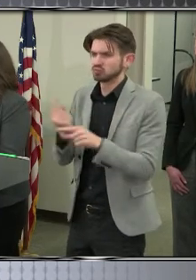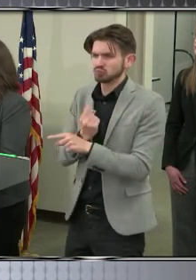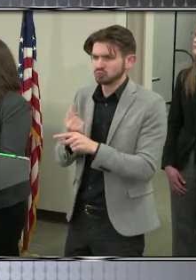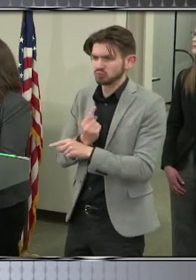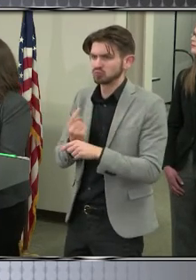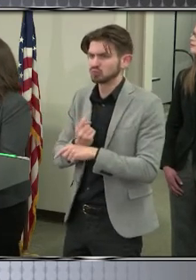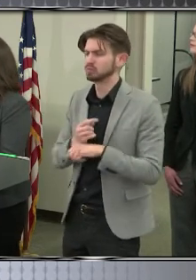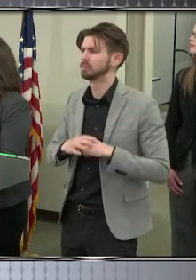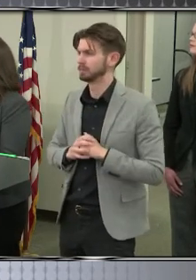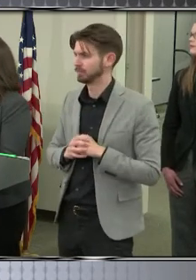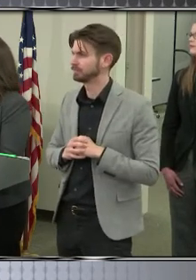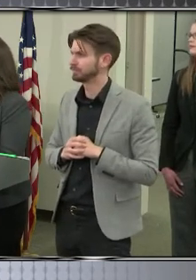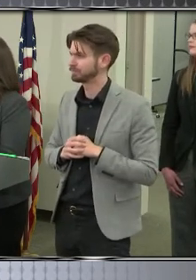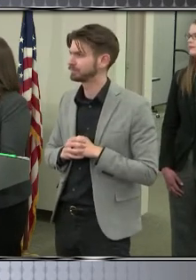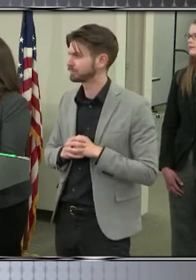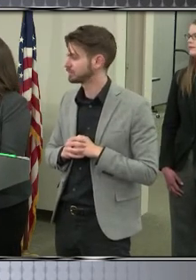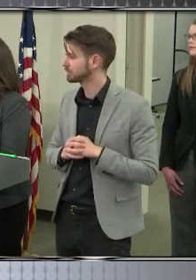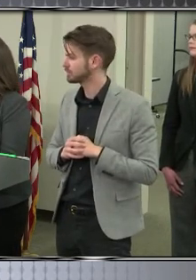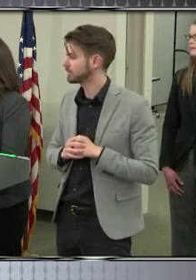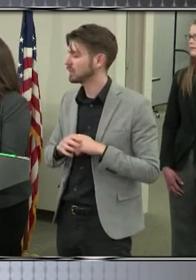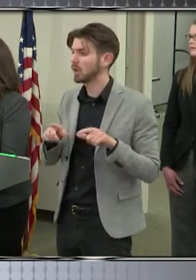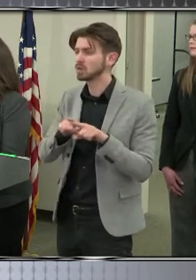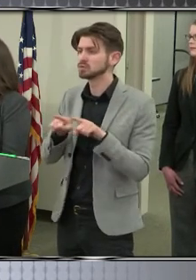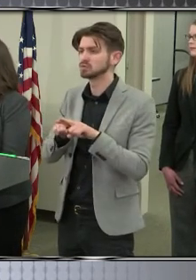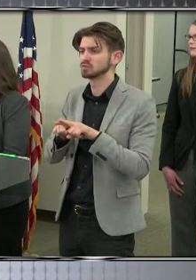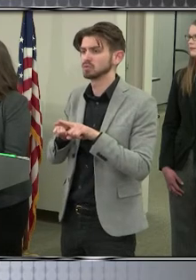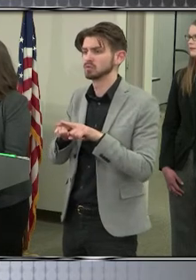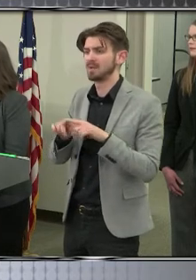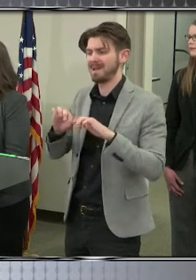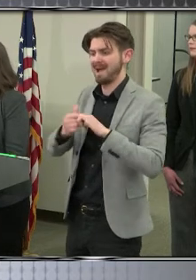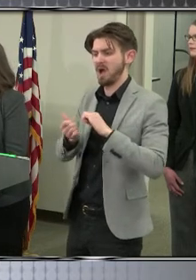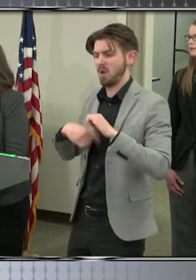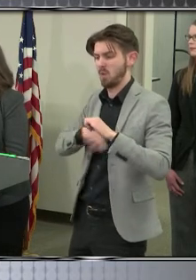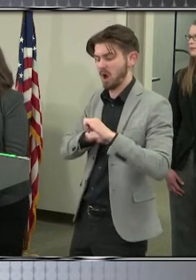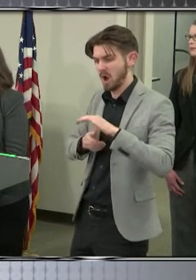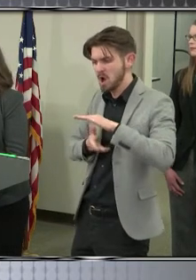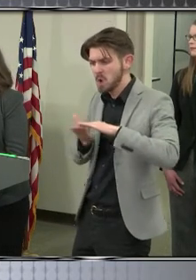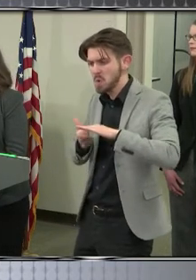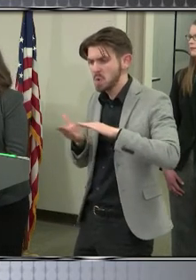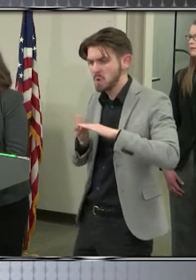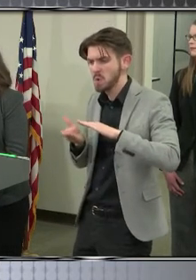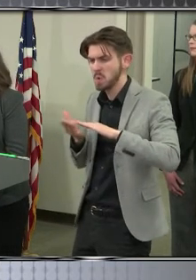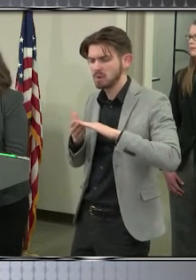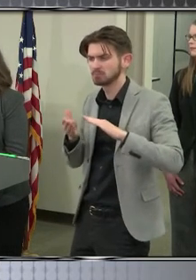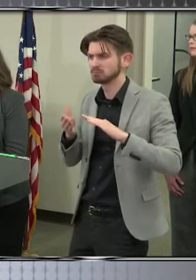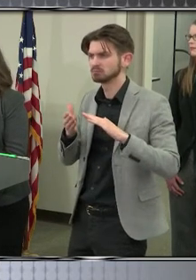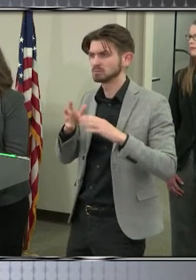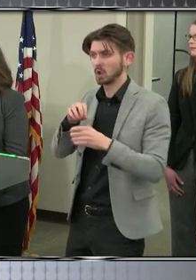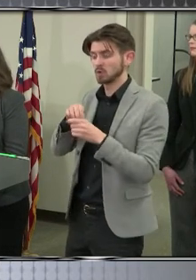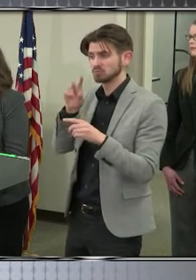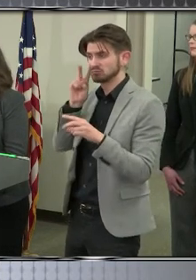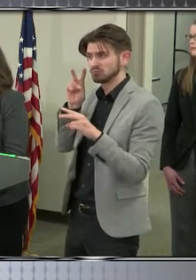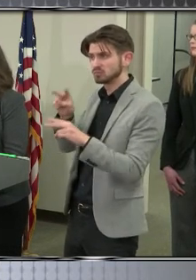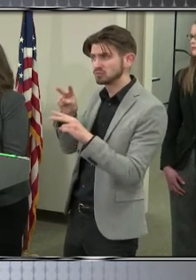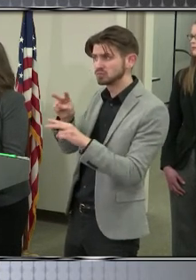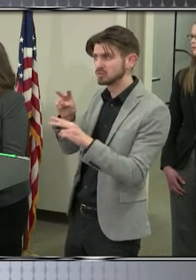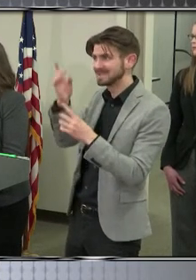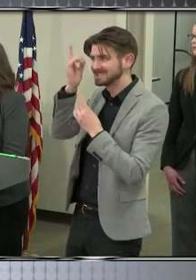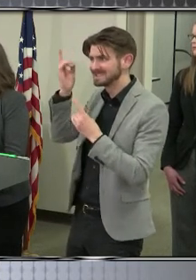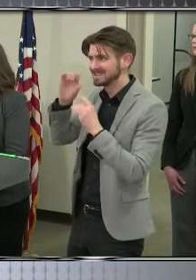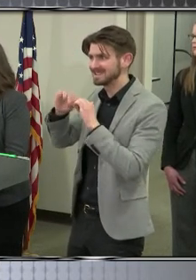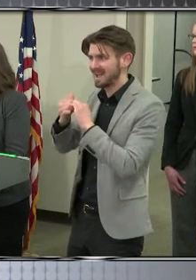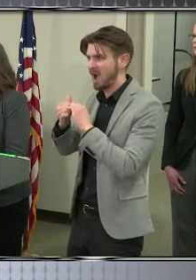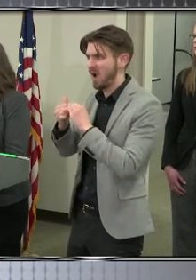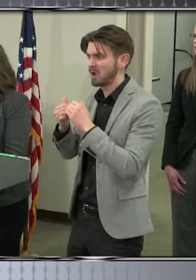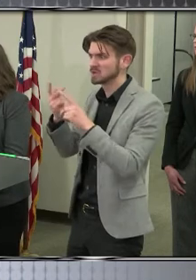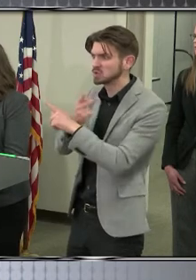this response, and our operations component that includes regular monitoring of the disease progression. So